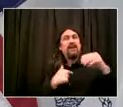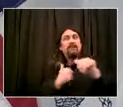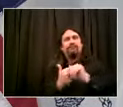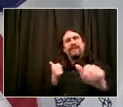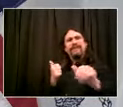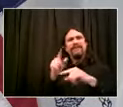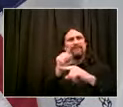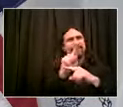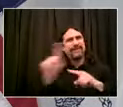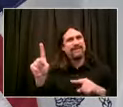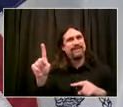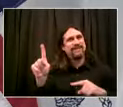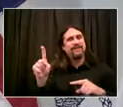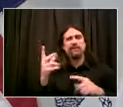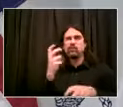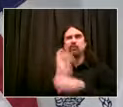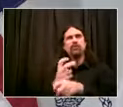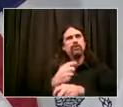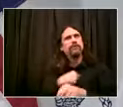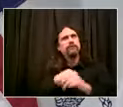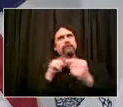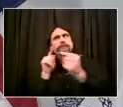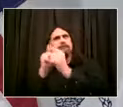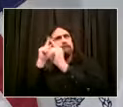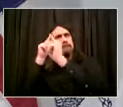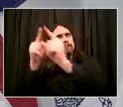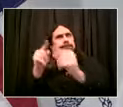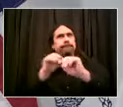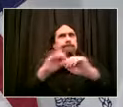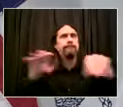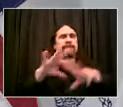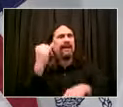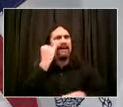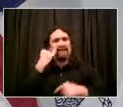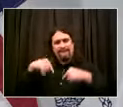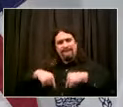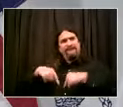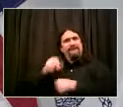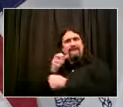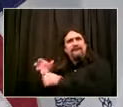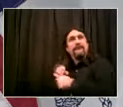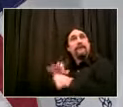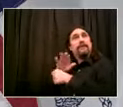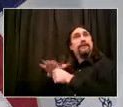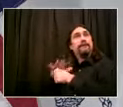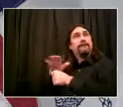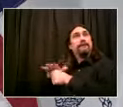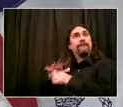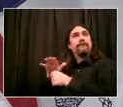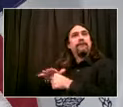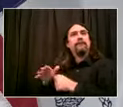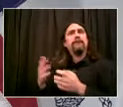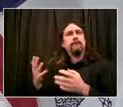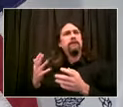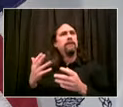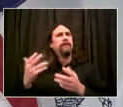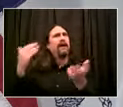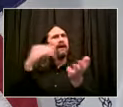That's tremendously helpful. So we're still able to reach our goal, but we lost a whole week because of the storm and what it did to supply around the country. Now, that